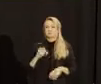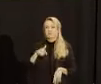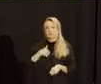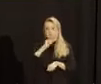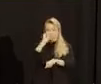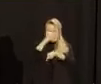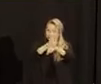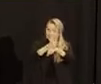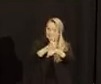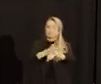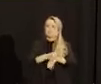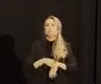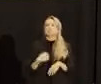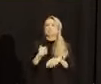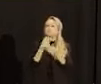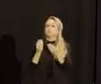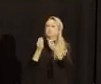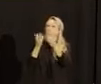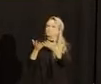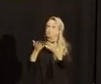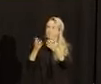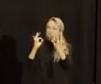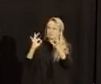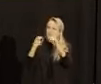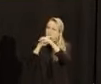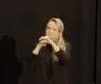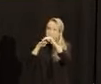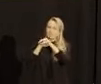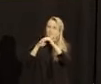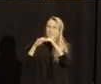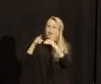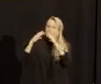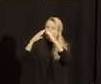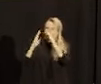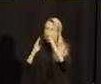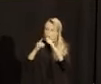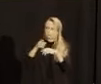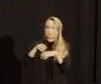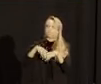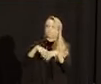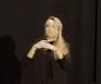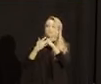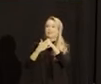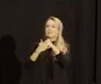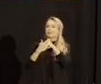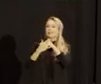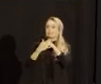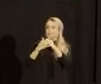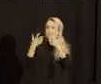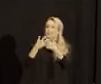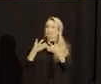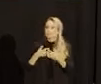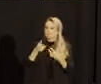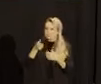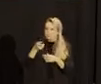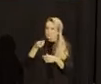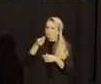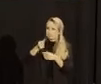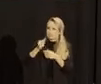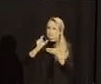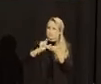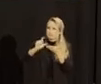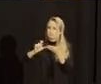We provide accessible housing, a technology stipend, and a food stipend. And because of the pandemic, we began to